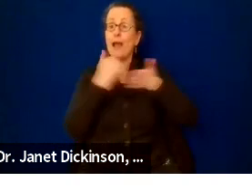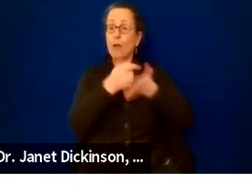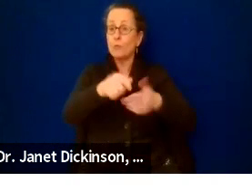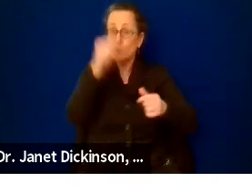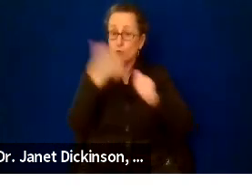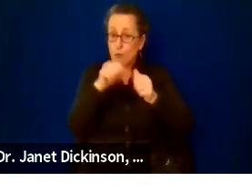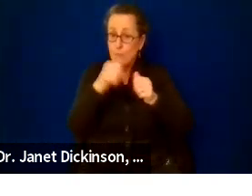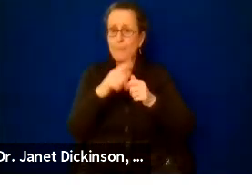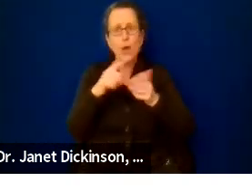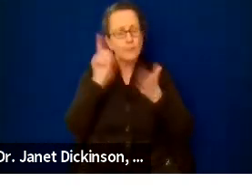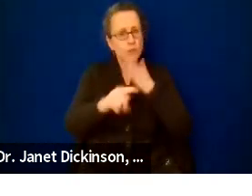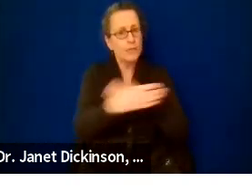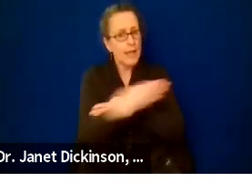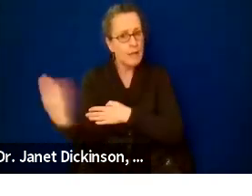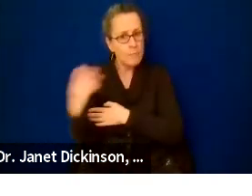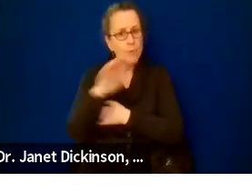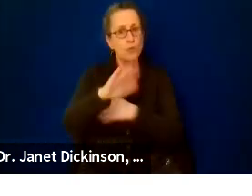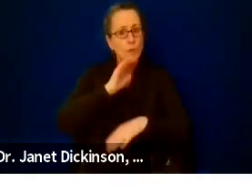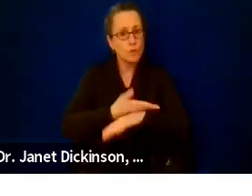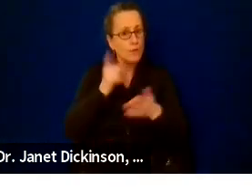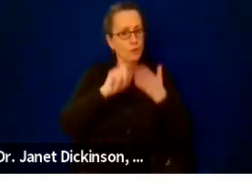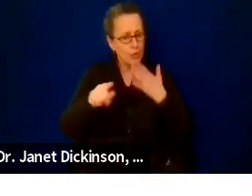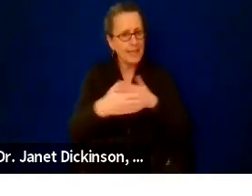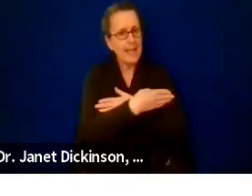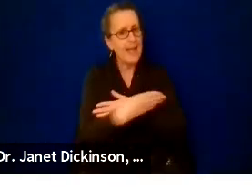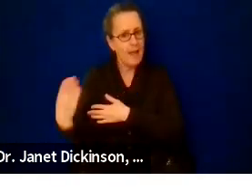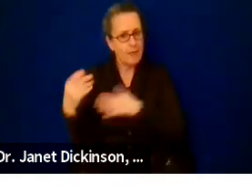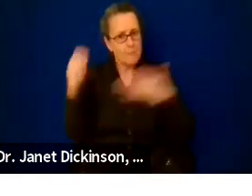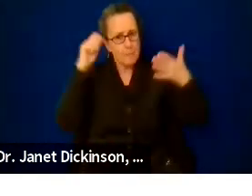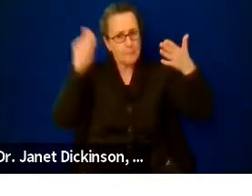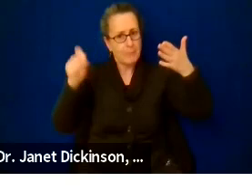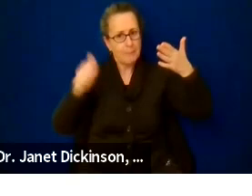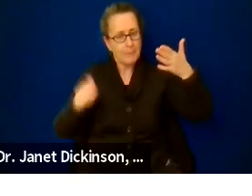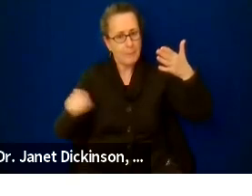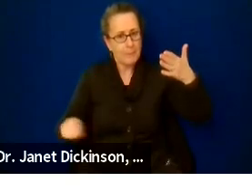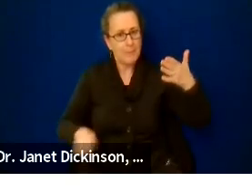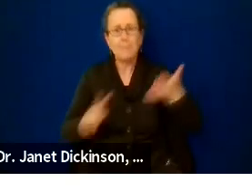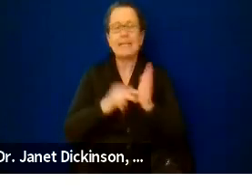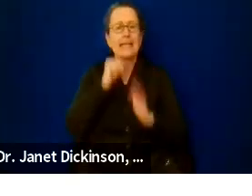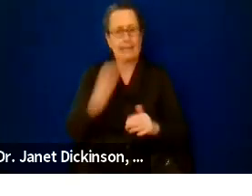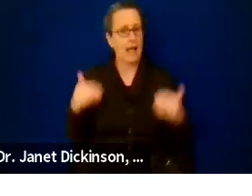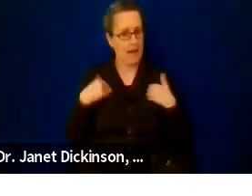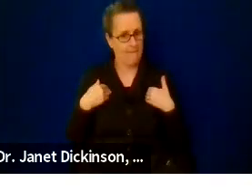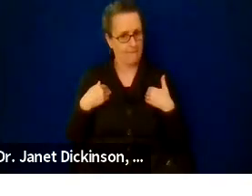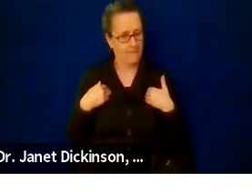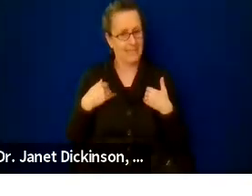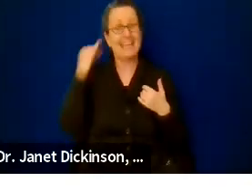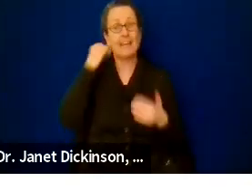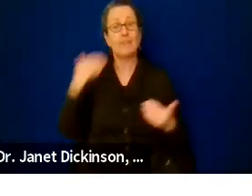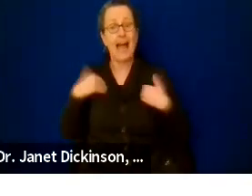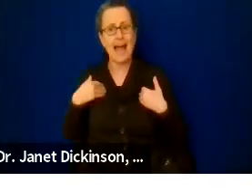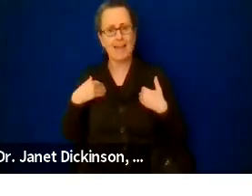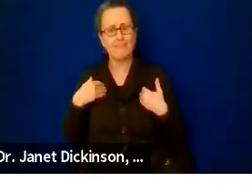day, each day. Thanks for that, Dr. Houle. And, you know, switching to the